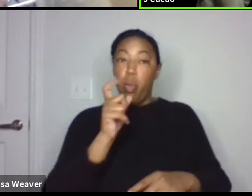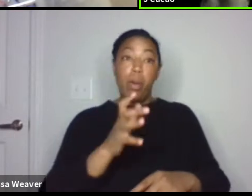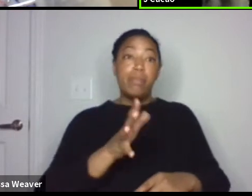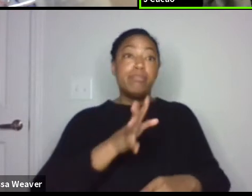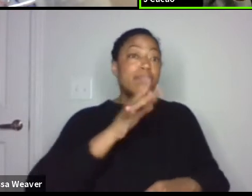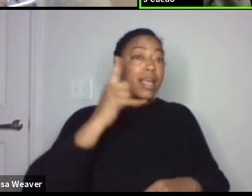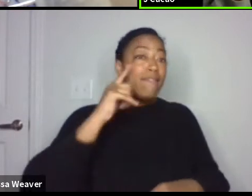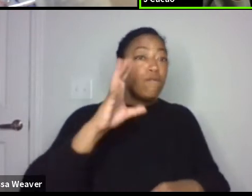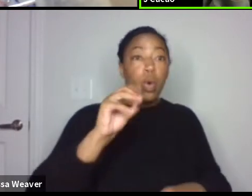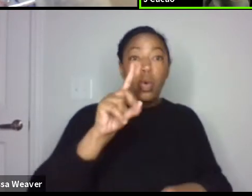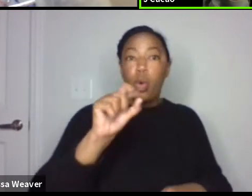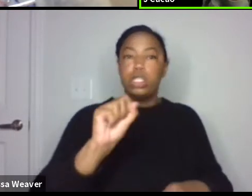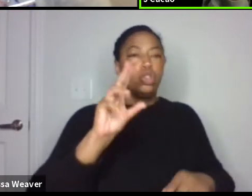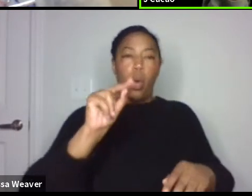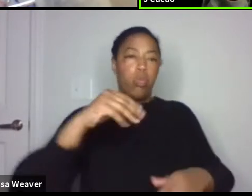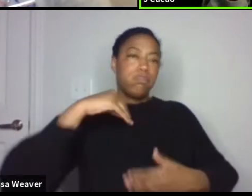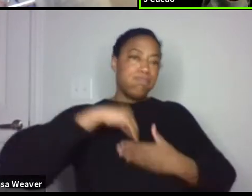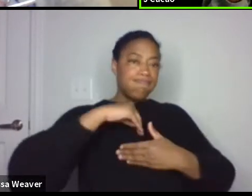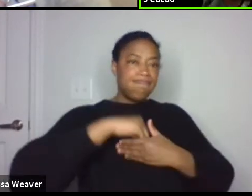do.